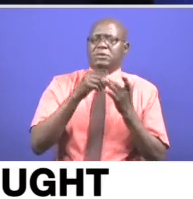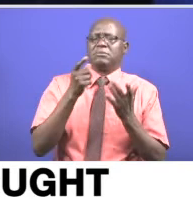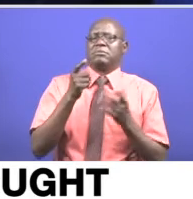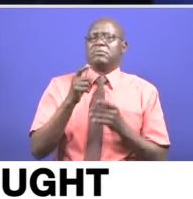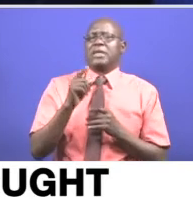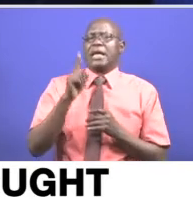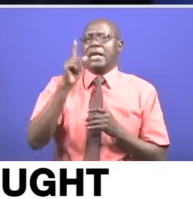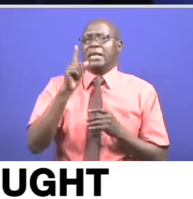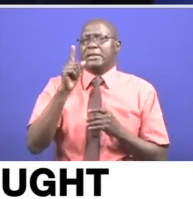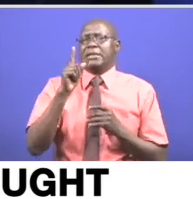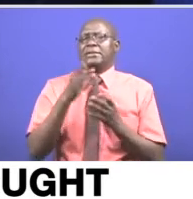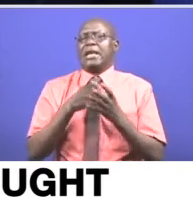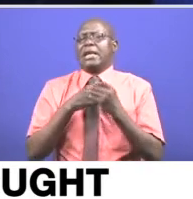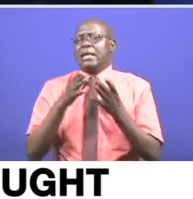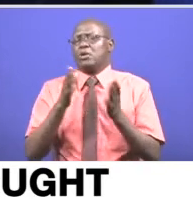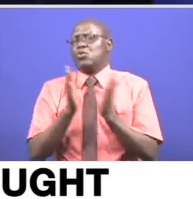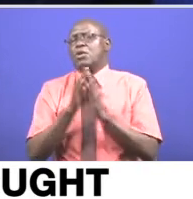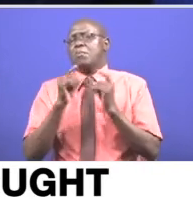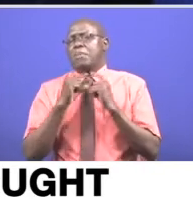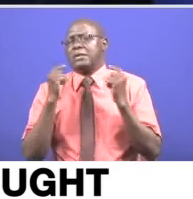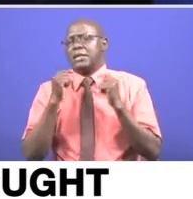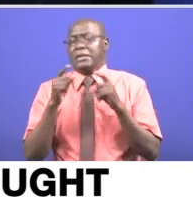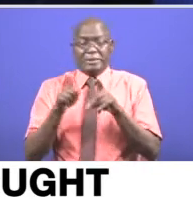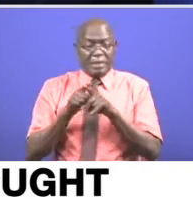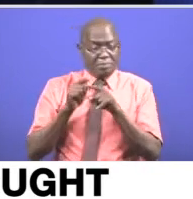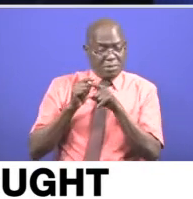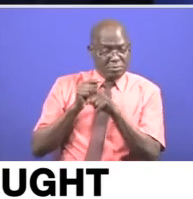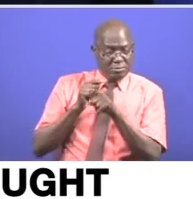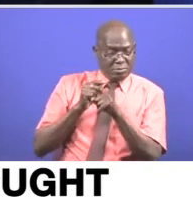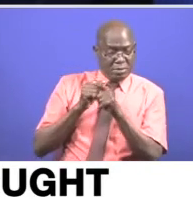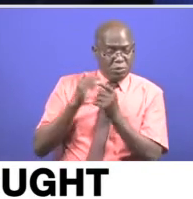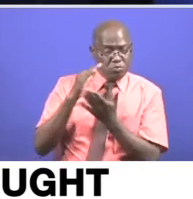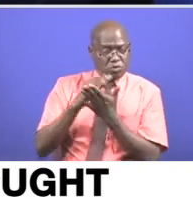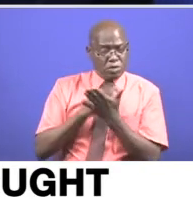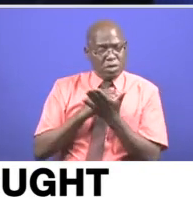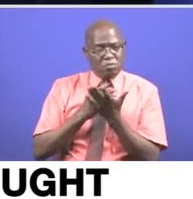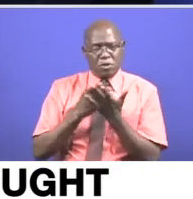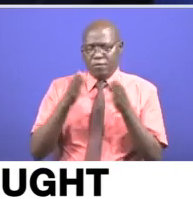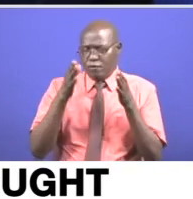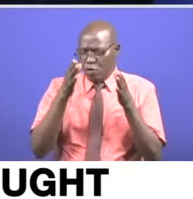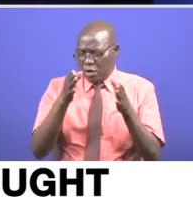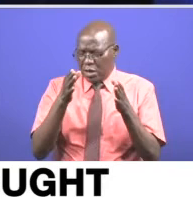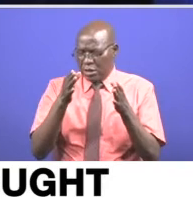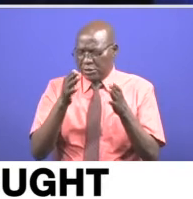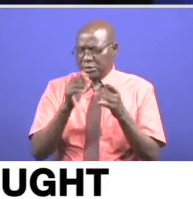and pastors. Is this particular program also going to focus on religious leaders and